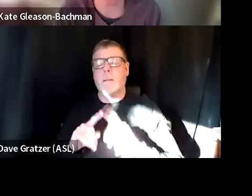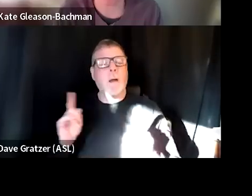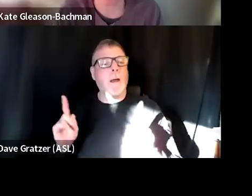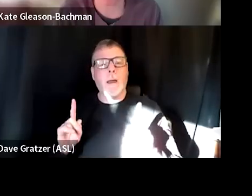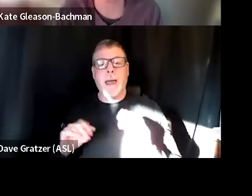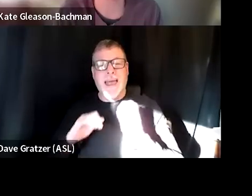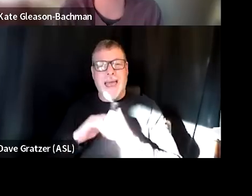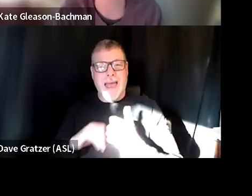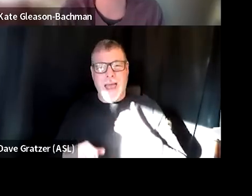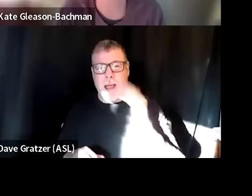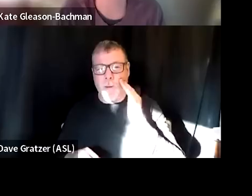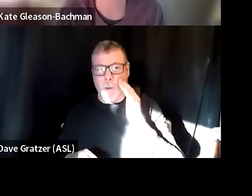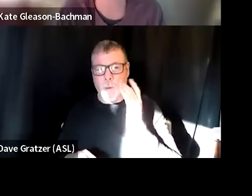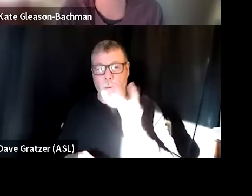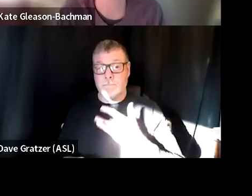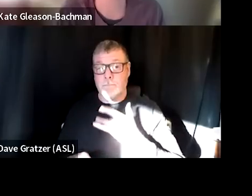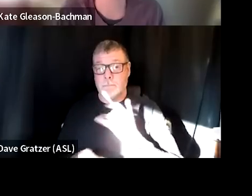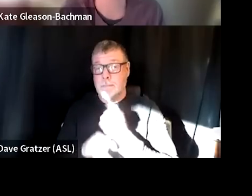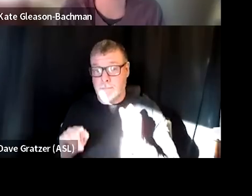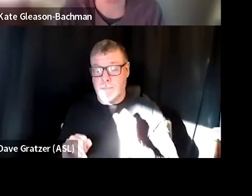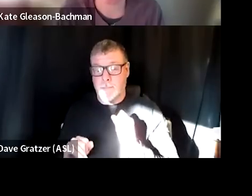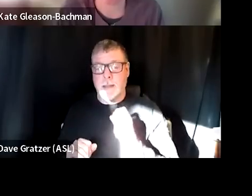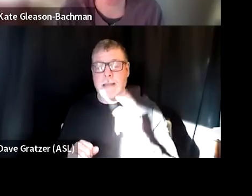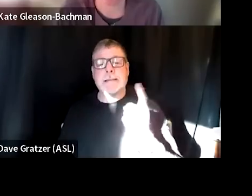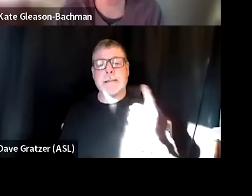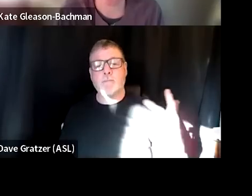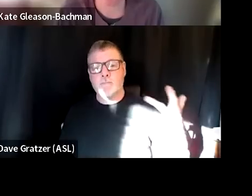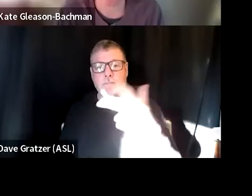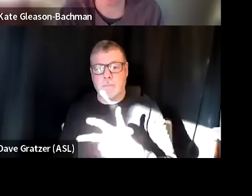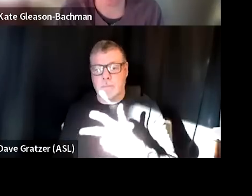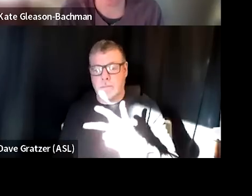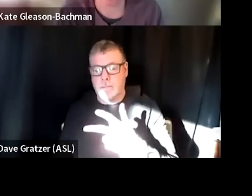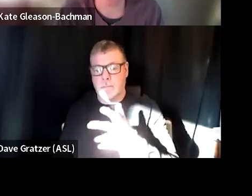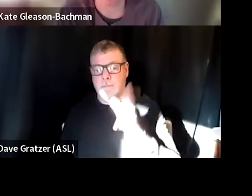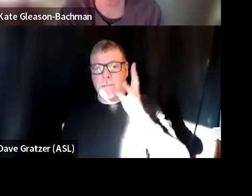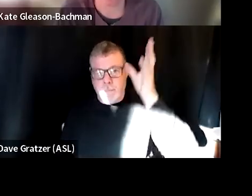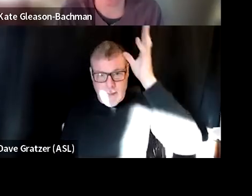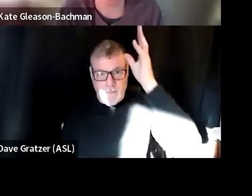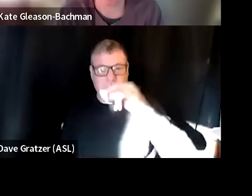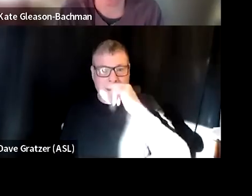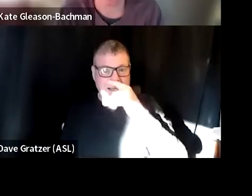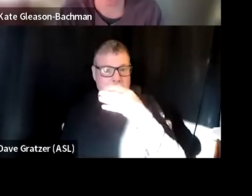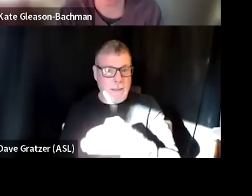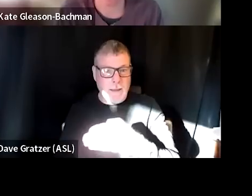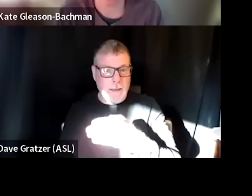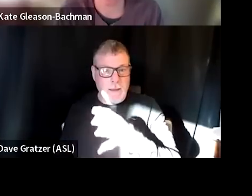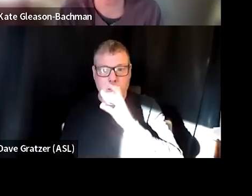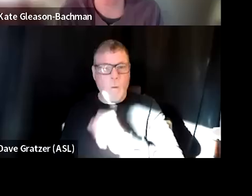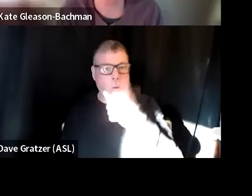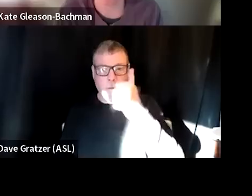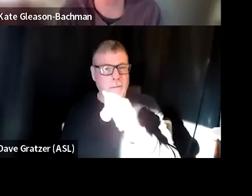way I know if something's safe, somebody pulls up, one of the parents of a kid that's there, but you know, the kid's older,